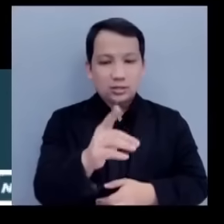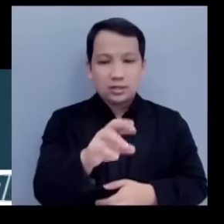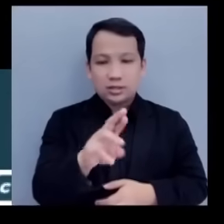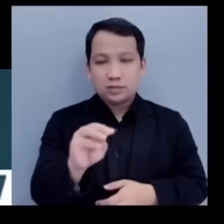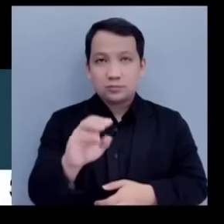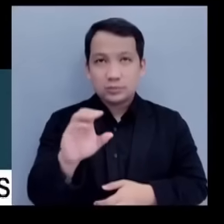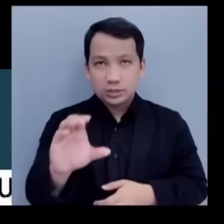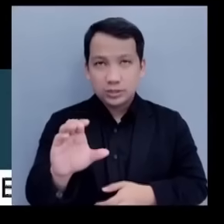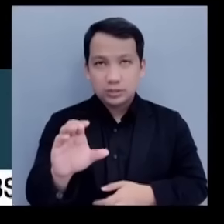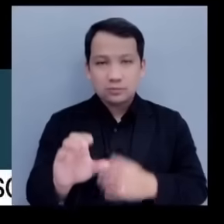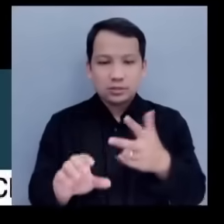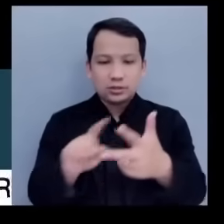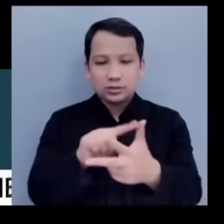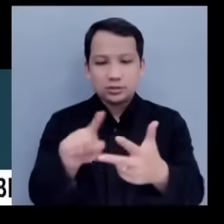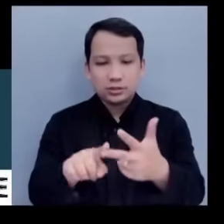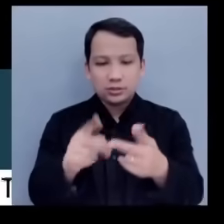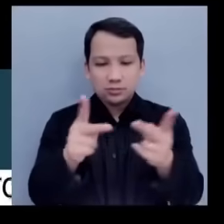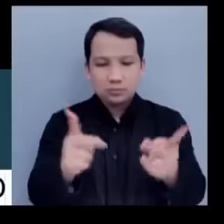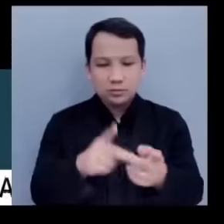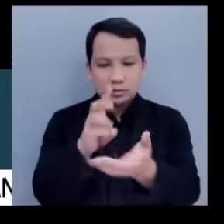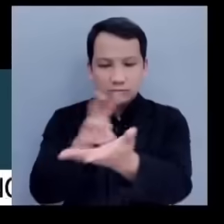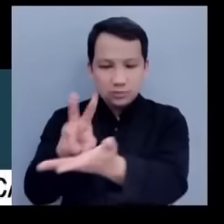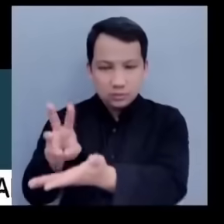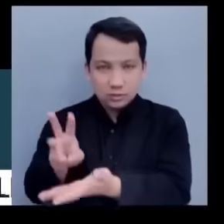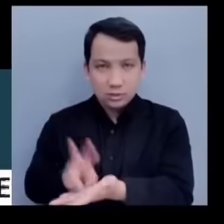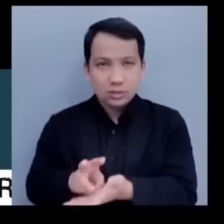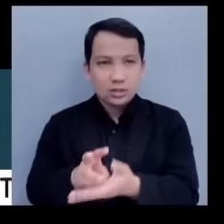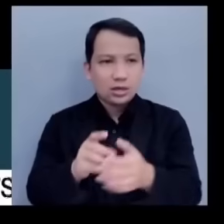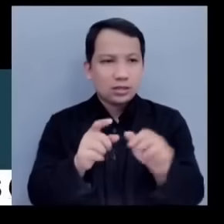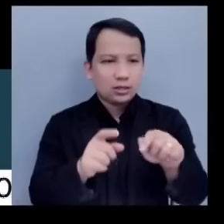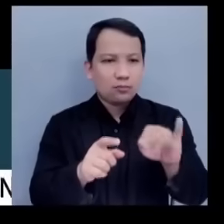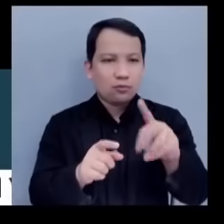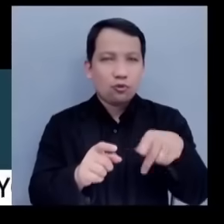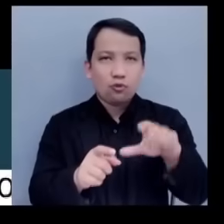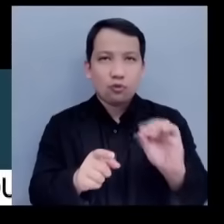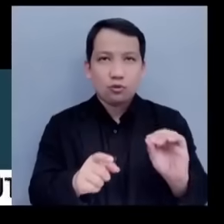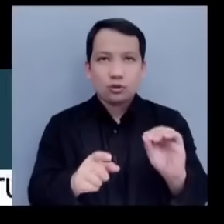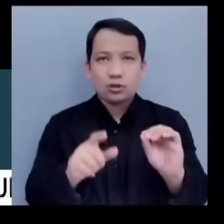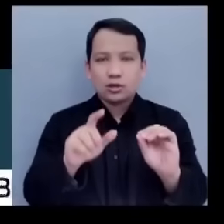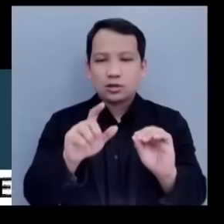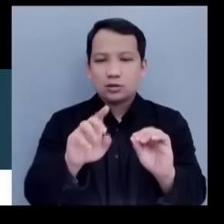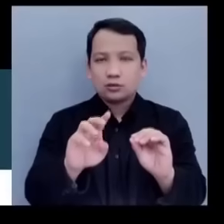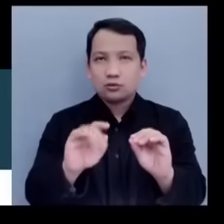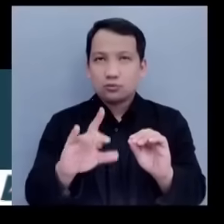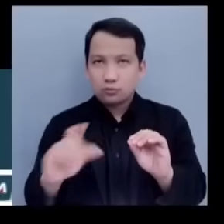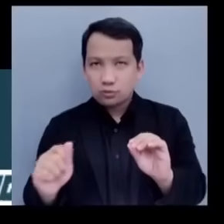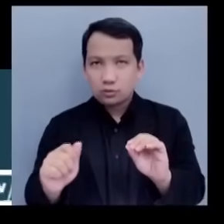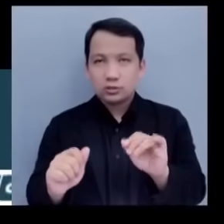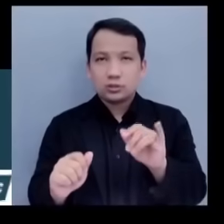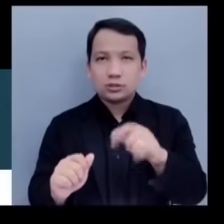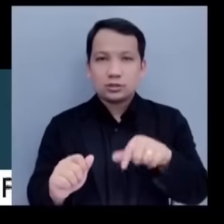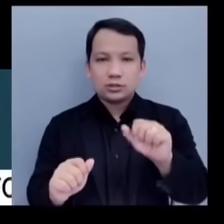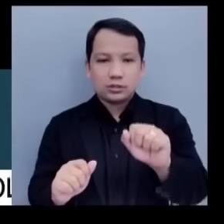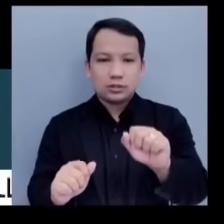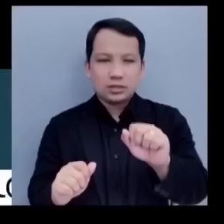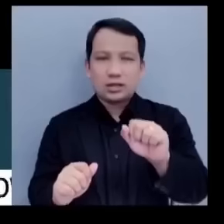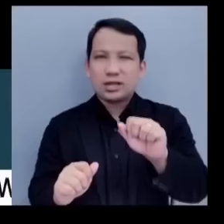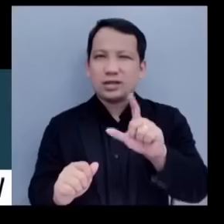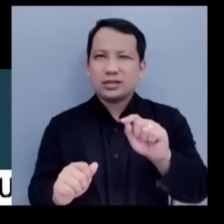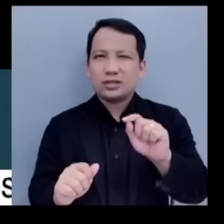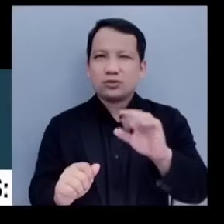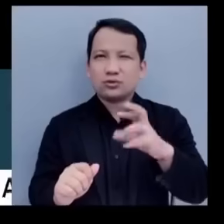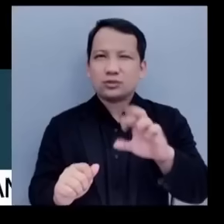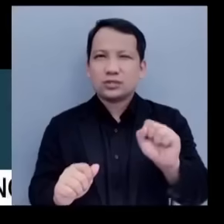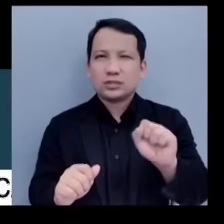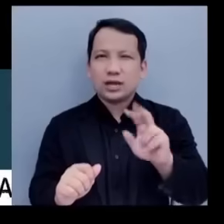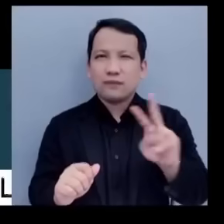three areas that were impassable: Barangay Tipolo to Barangay Subangdako, AS Fortuna Street, and AC Cortez Avenue. Cebu